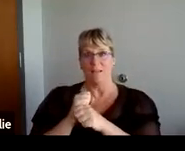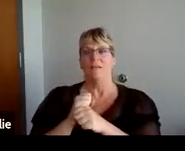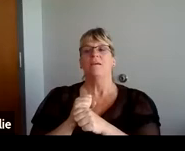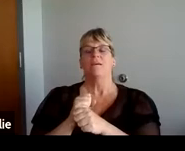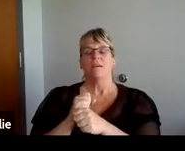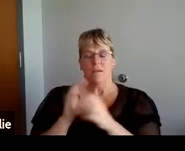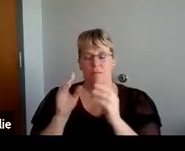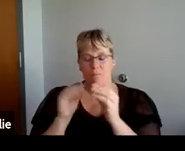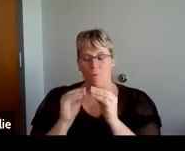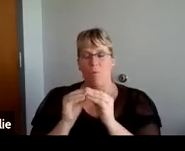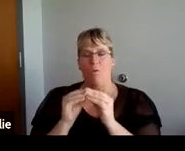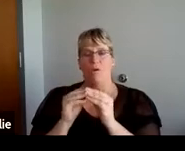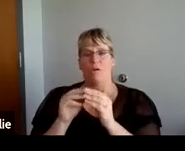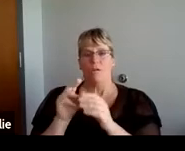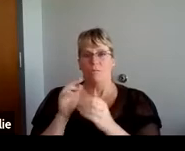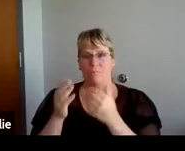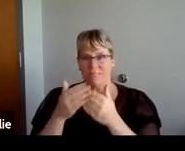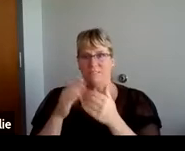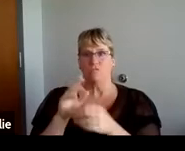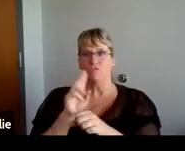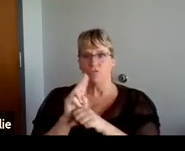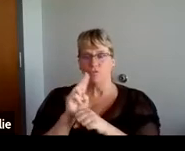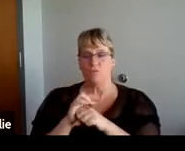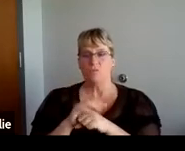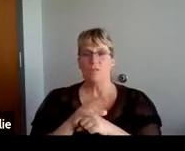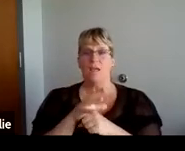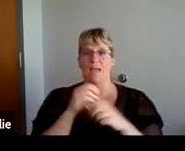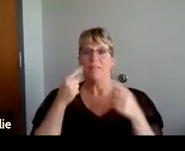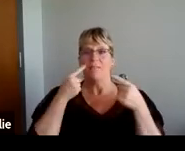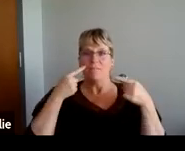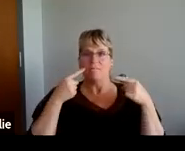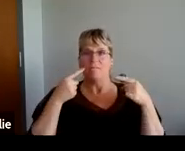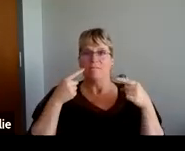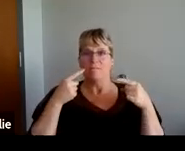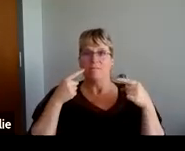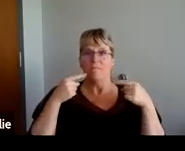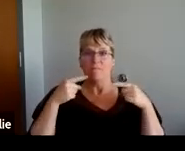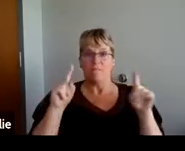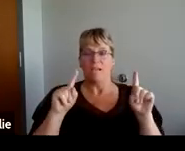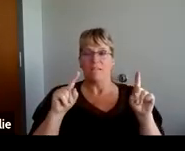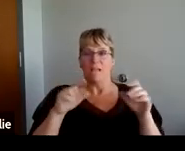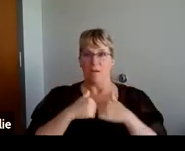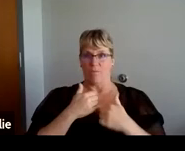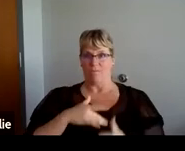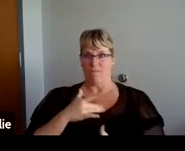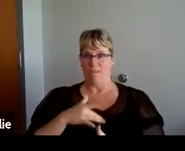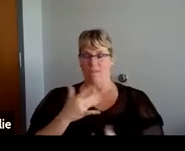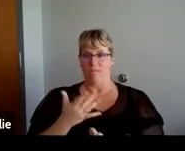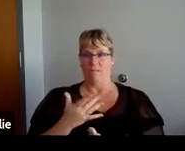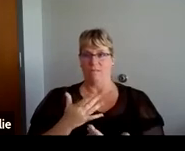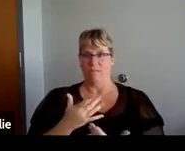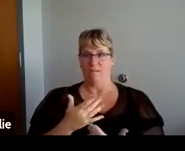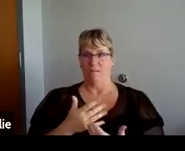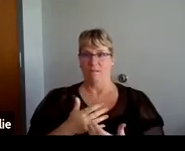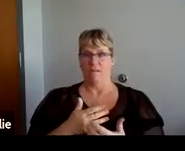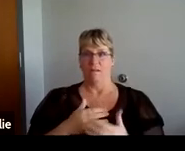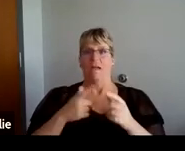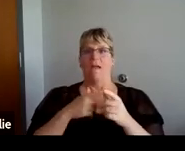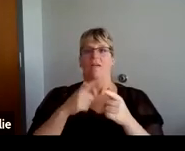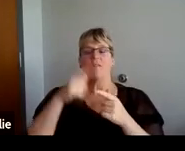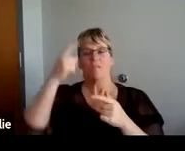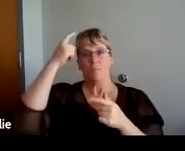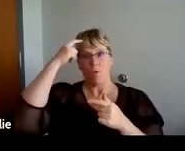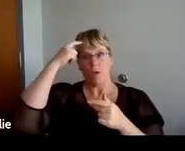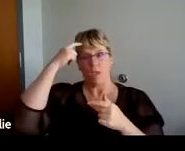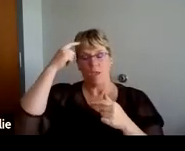to use it. And then the effect that the individual obtains from the substance itself. Then we bring in the brain mechanisms,